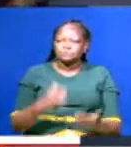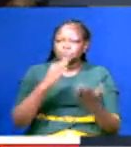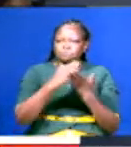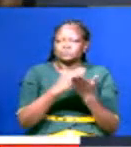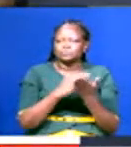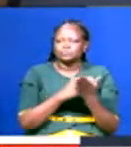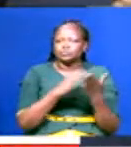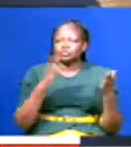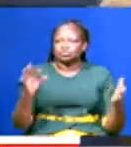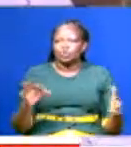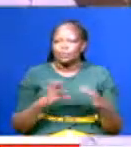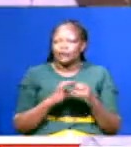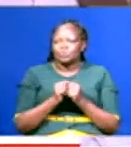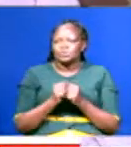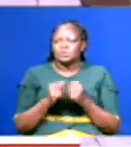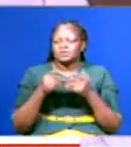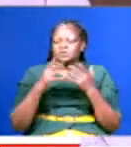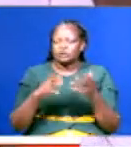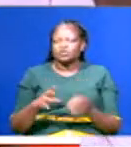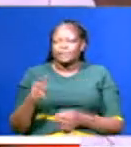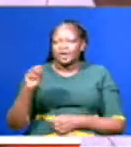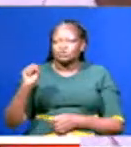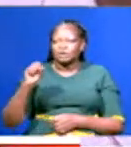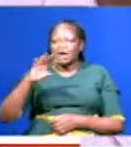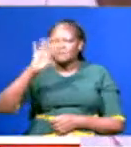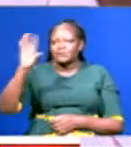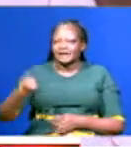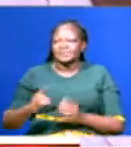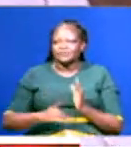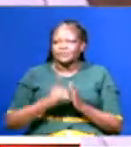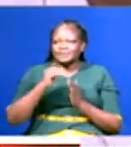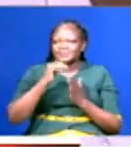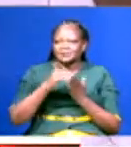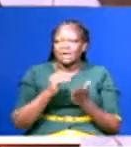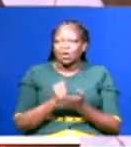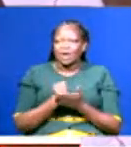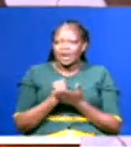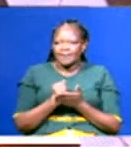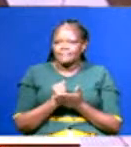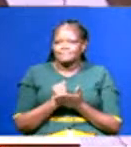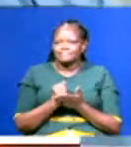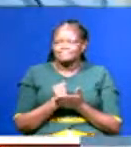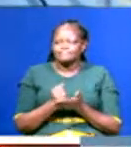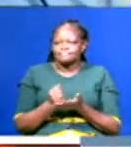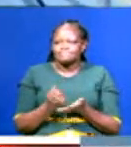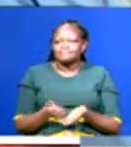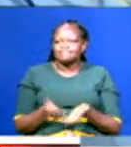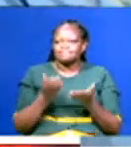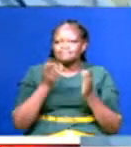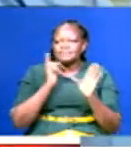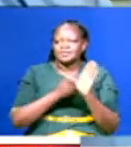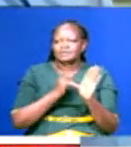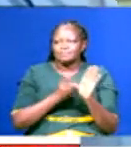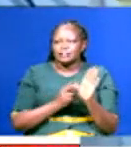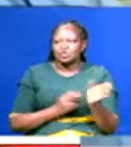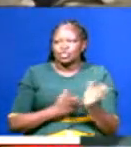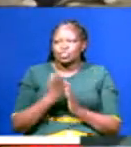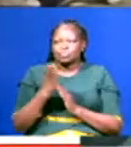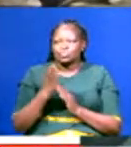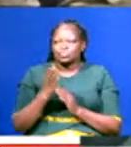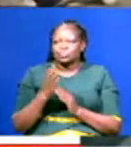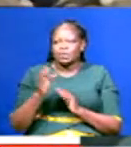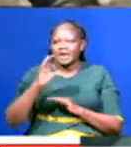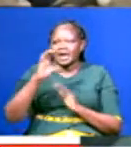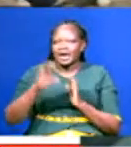with engineers from the Microsoft Africa Development Center and will help upskill and reskill participants through a curriculum taught